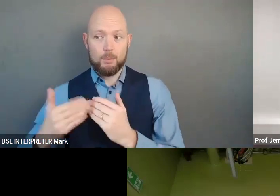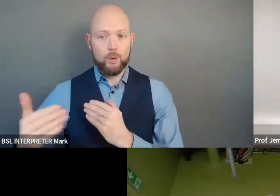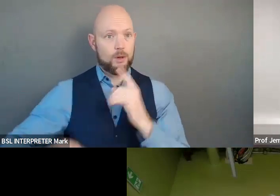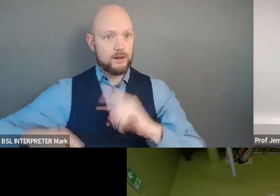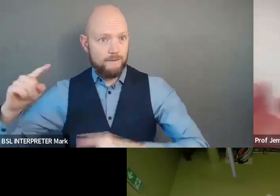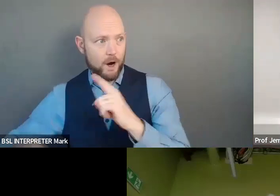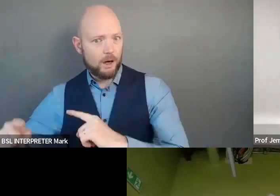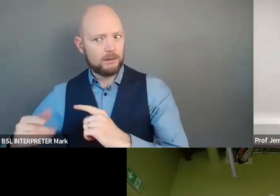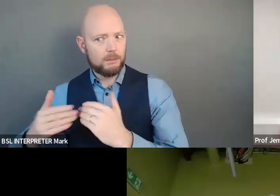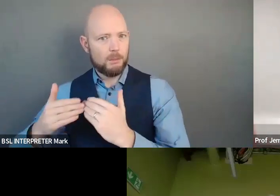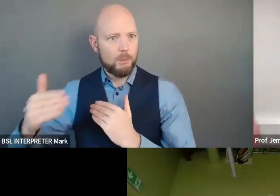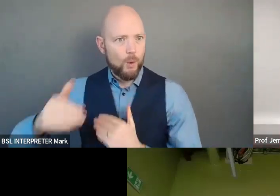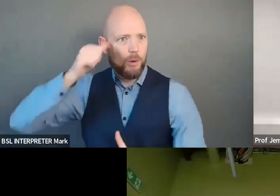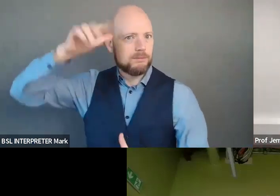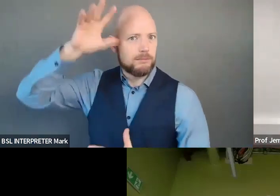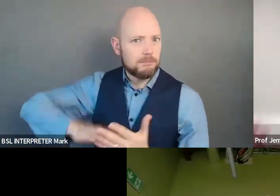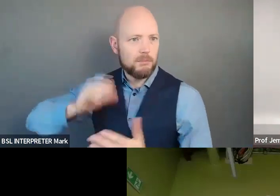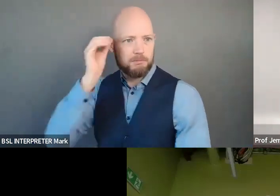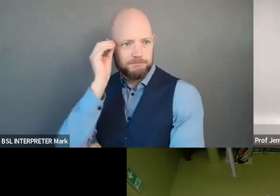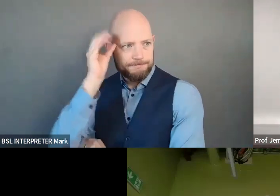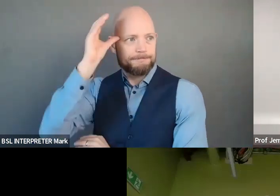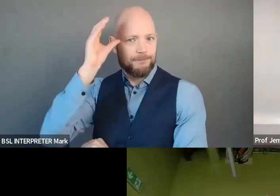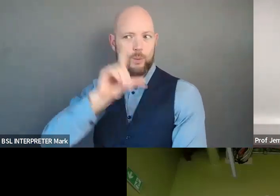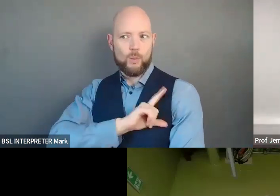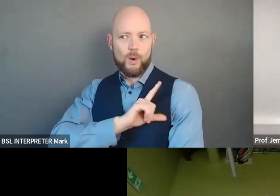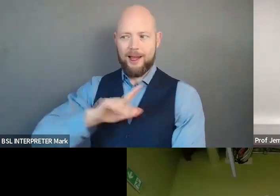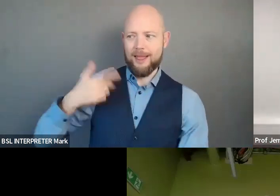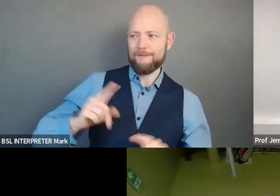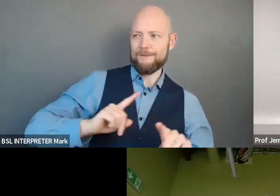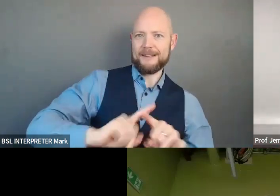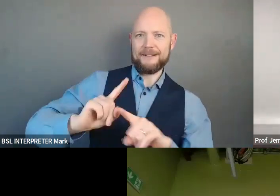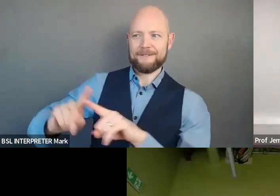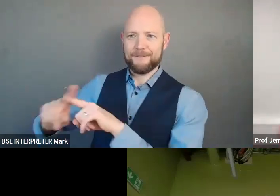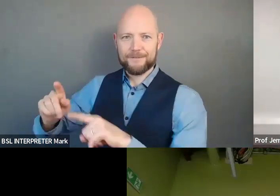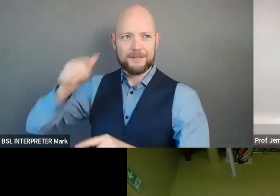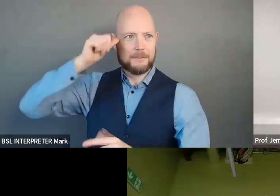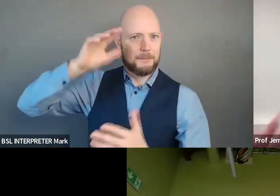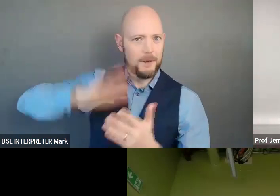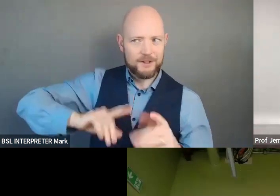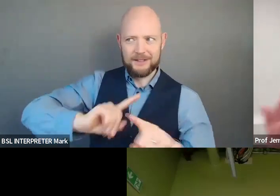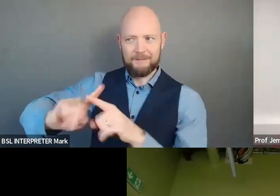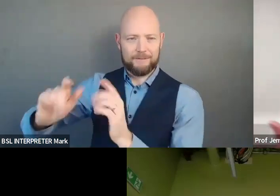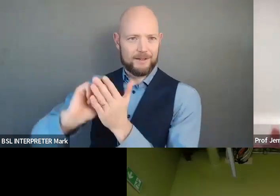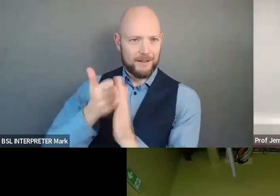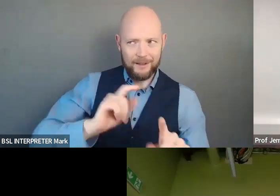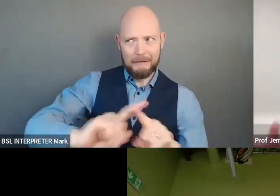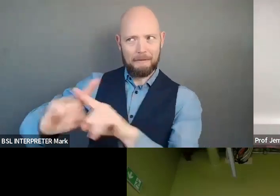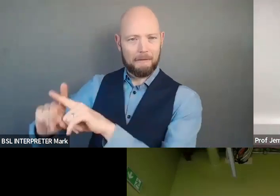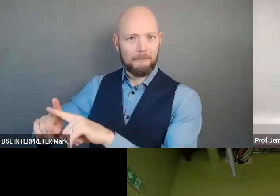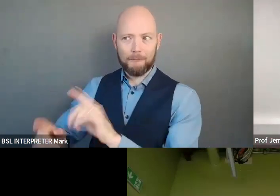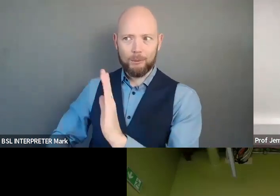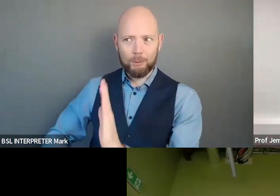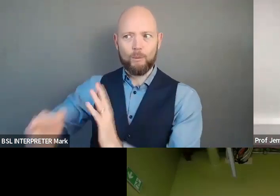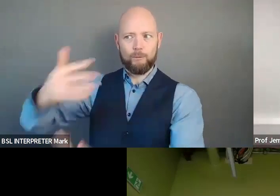able to then bring people with different lived experiences, different expertise in terms of their research, but also their expertise as, as